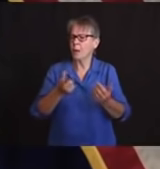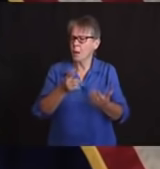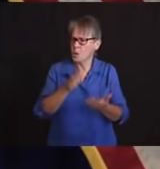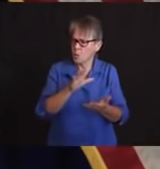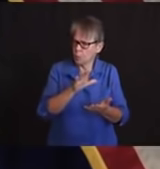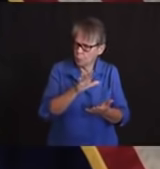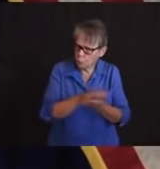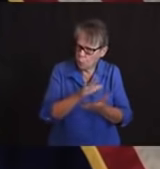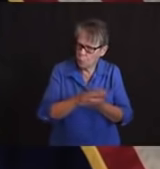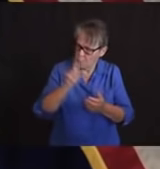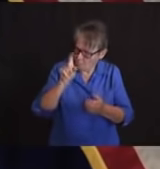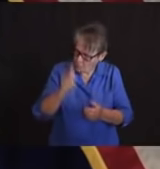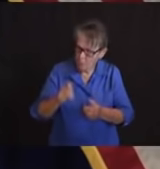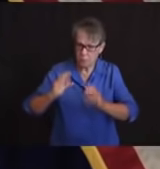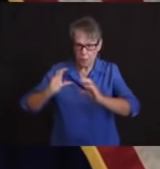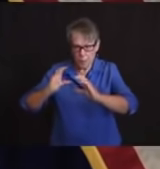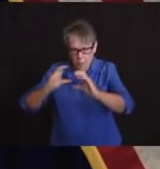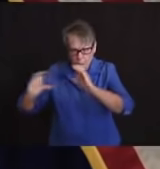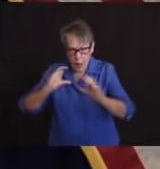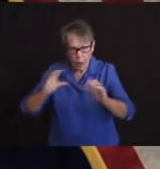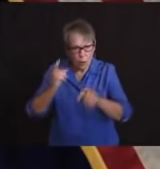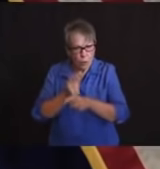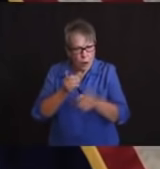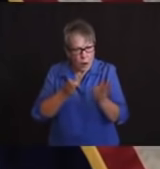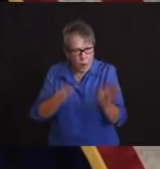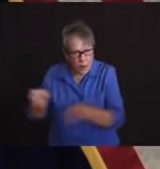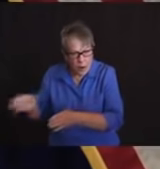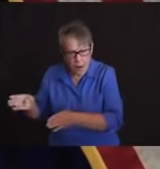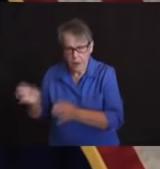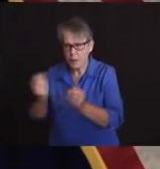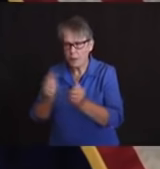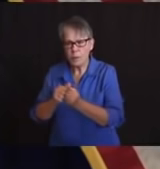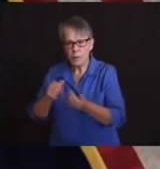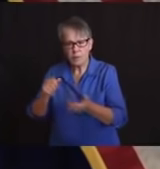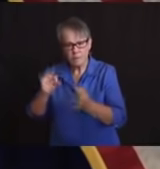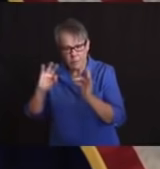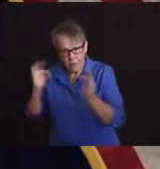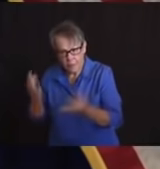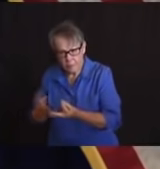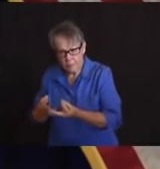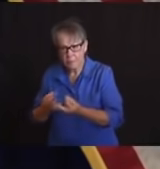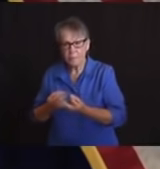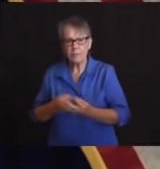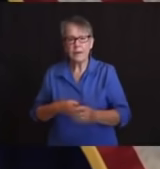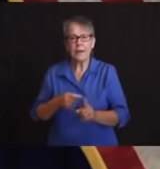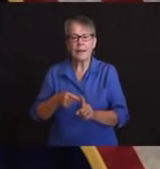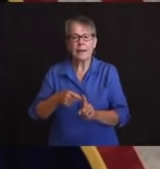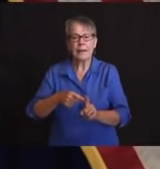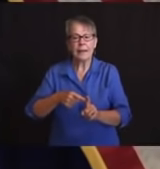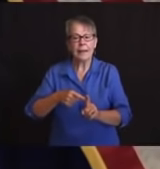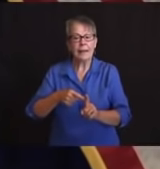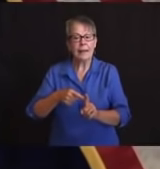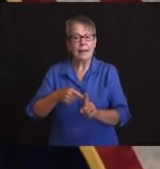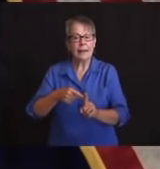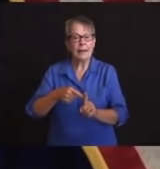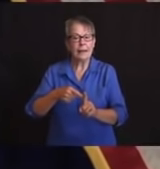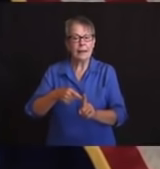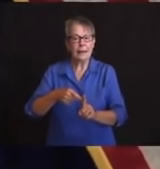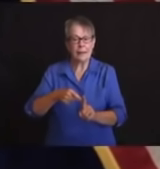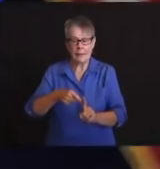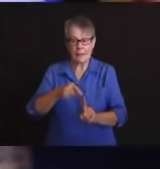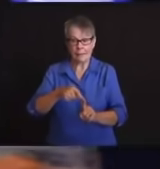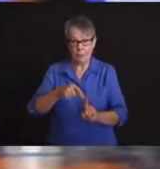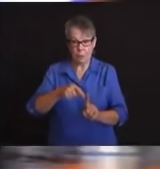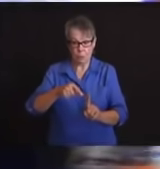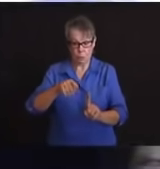individual student, what's going on in their school. So that's part of their plan that they have to have, which is what are you going to do if a child gets sick? And by the